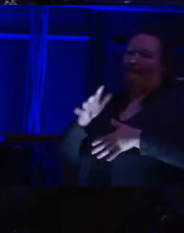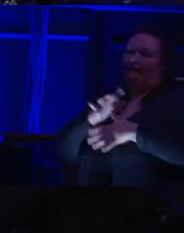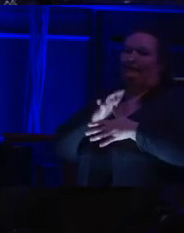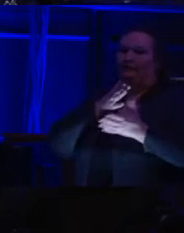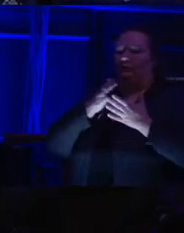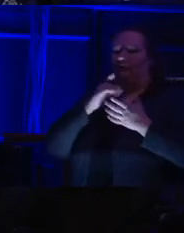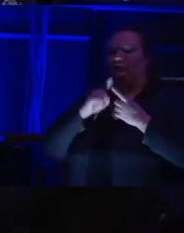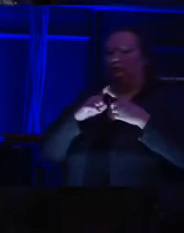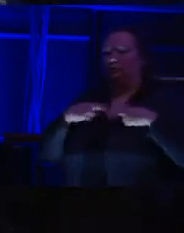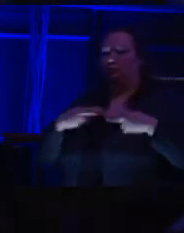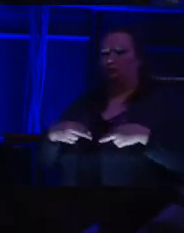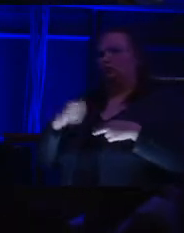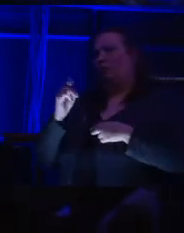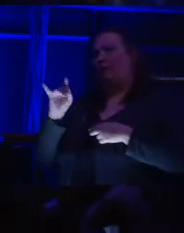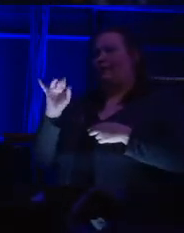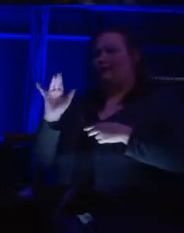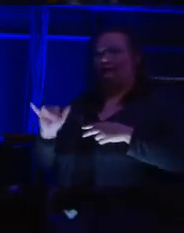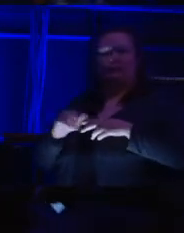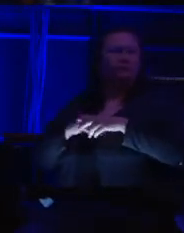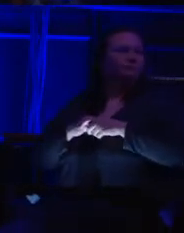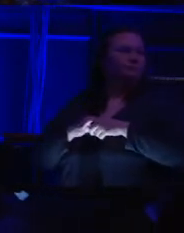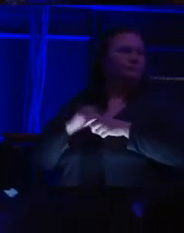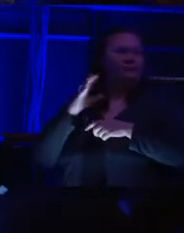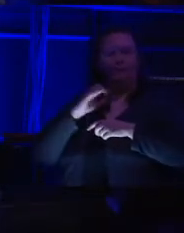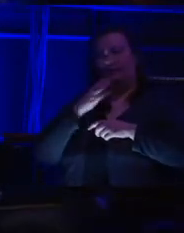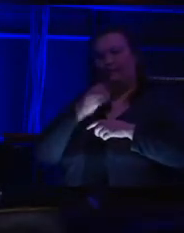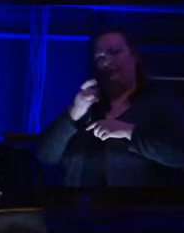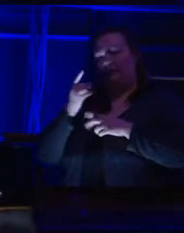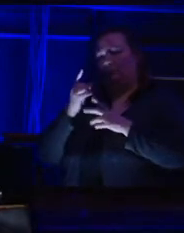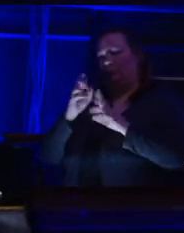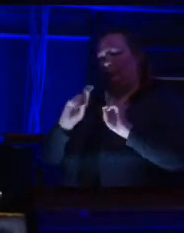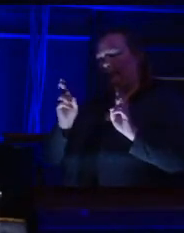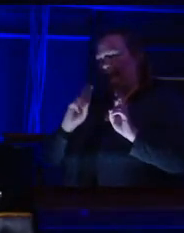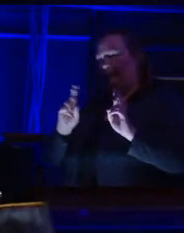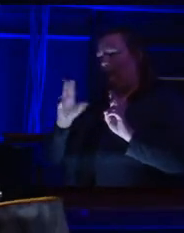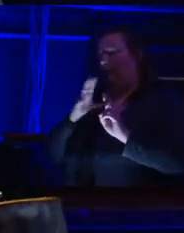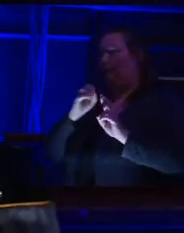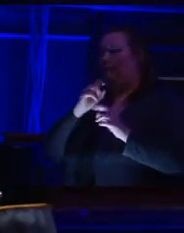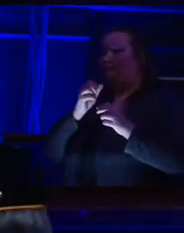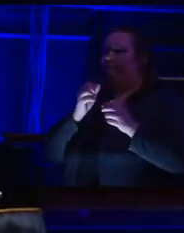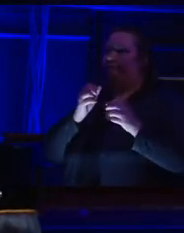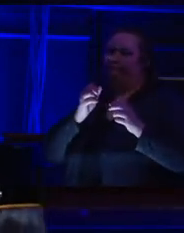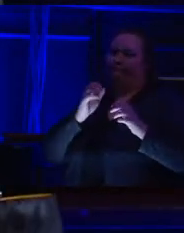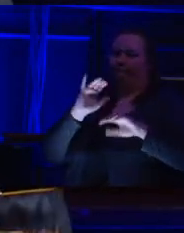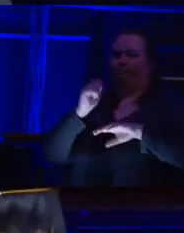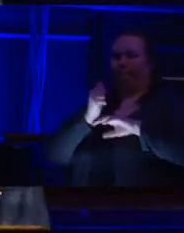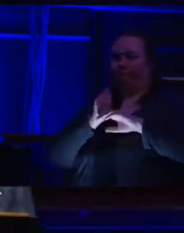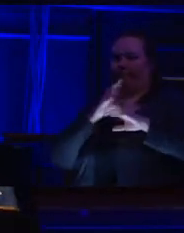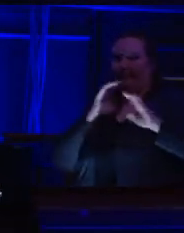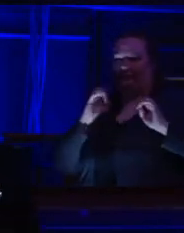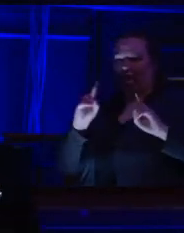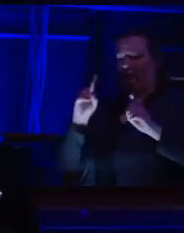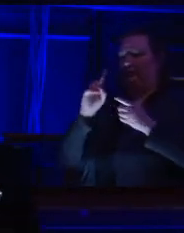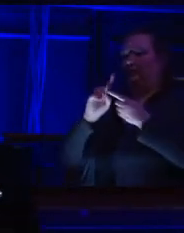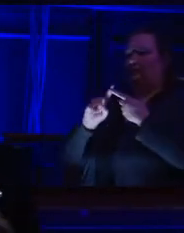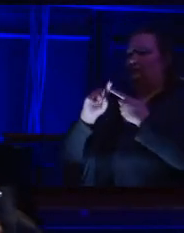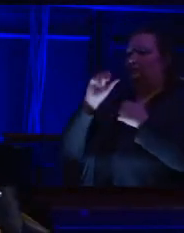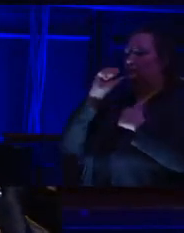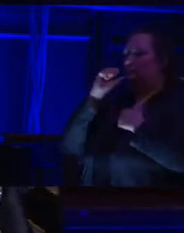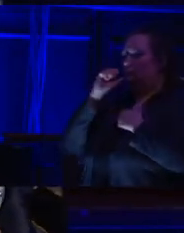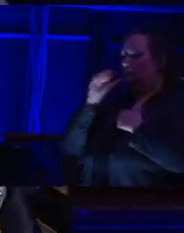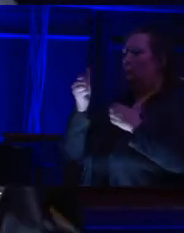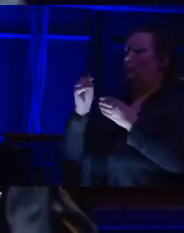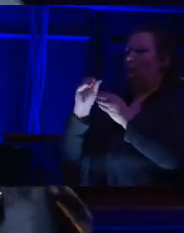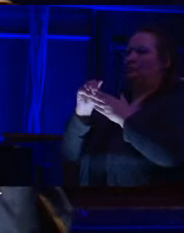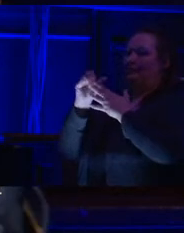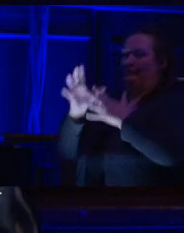to humanity, and better prepared and positioned to educate tomorrow's